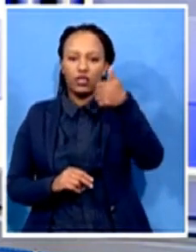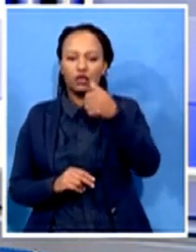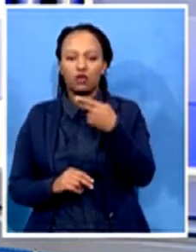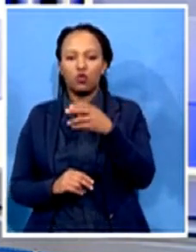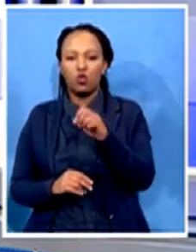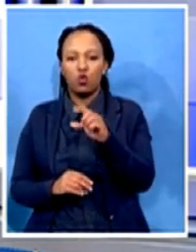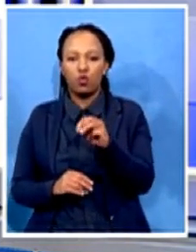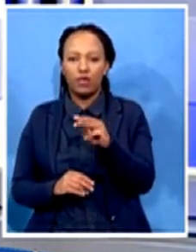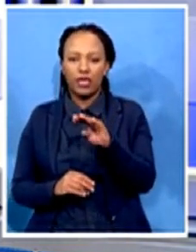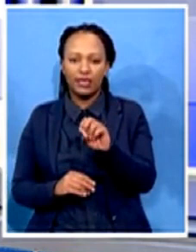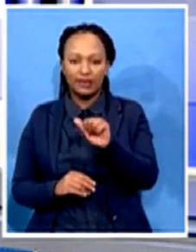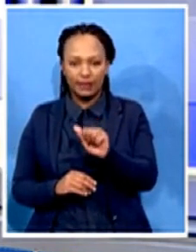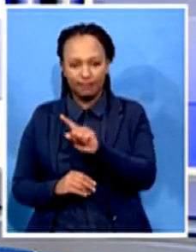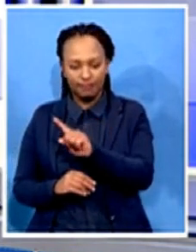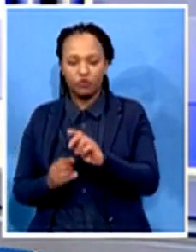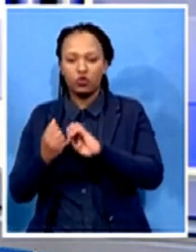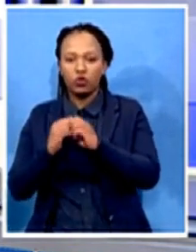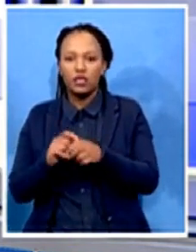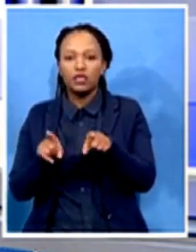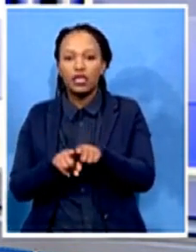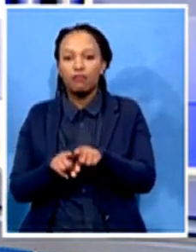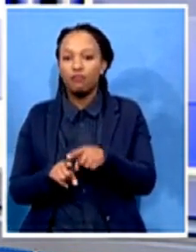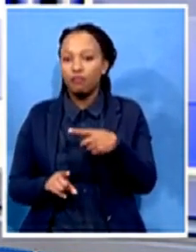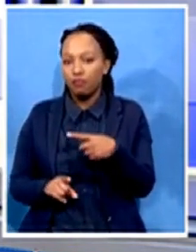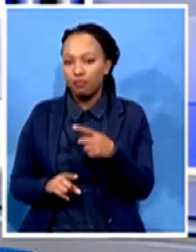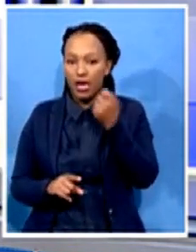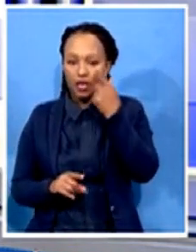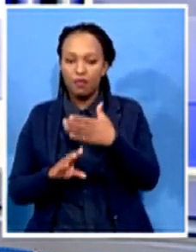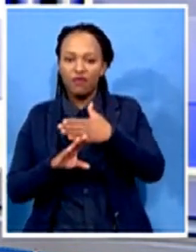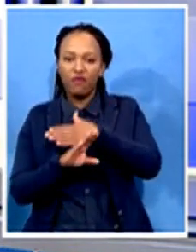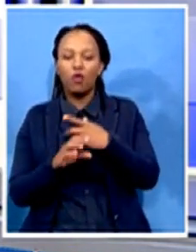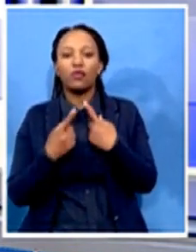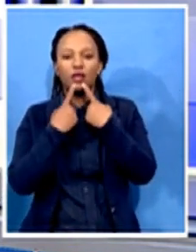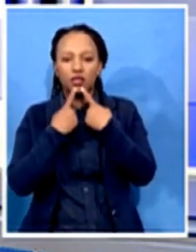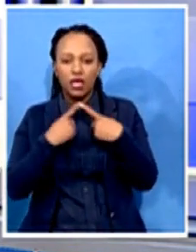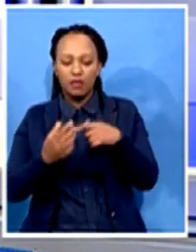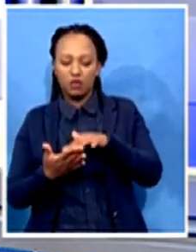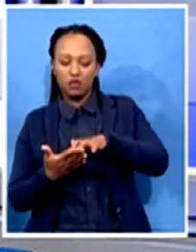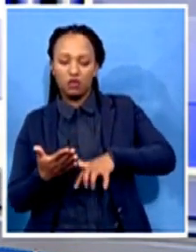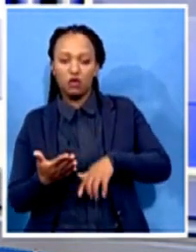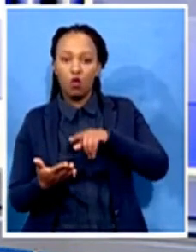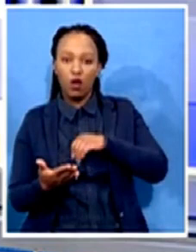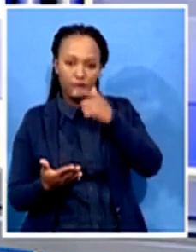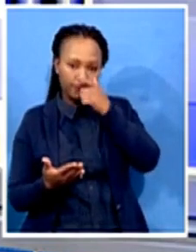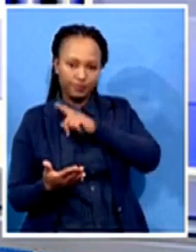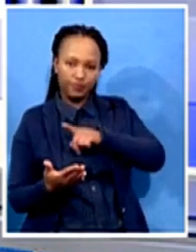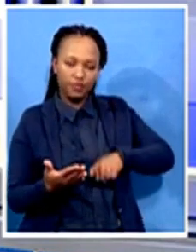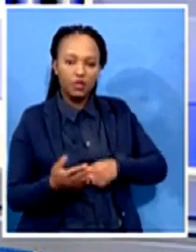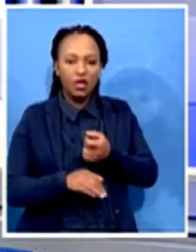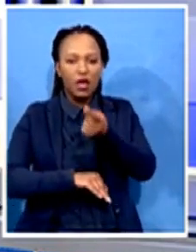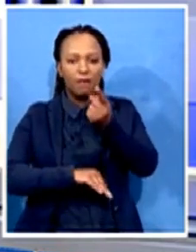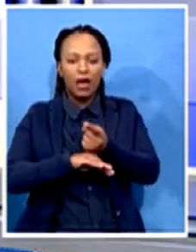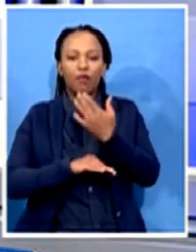as it stands. So there was a statement issued yesterday, President Cyril Ramaphosa reprimanding Minister of Defense for that Zimbabwe trip.